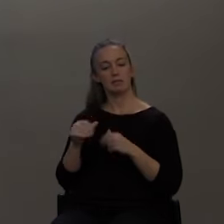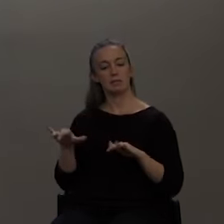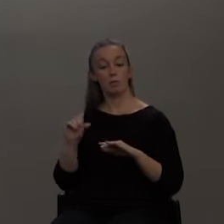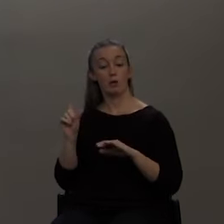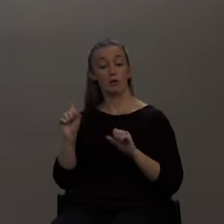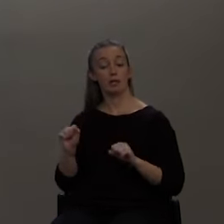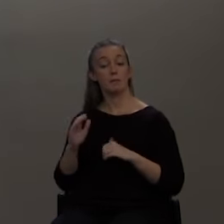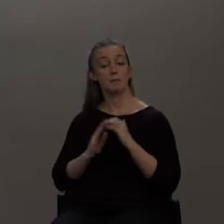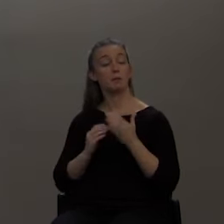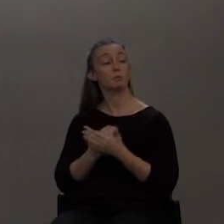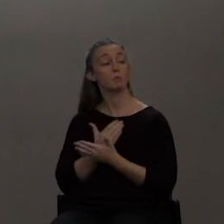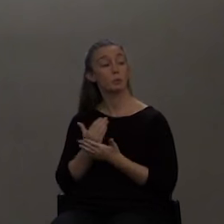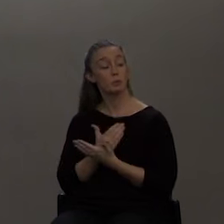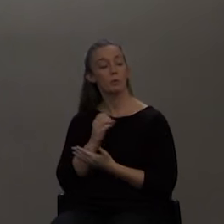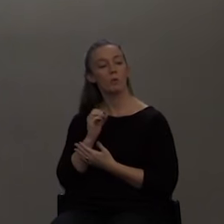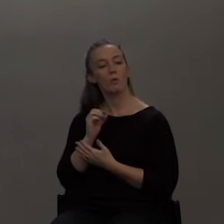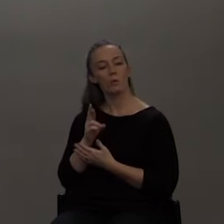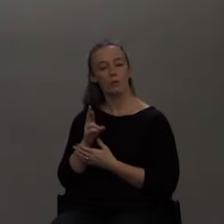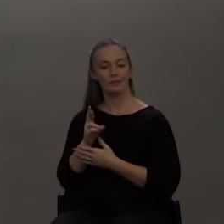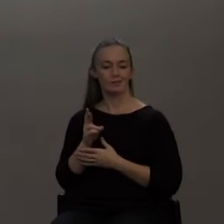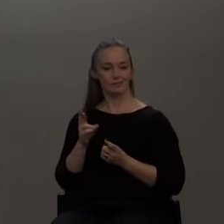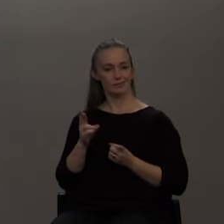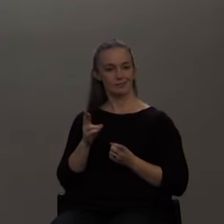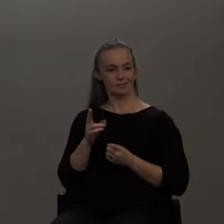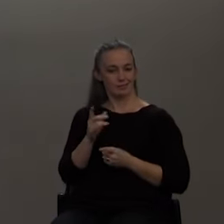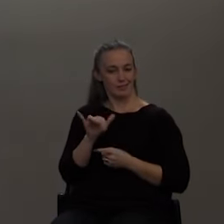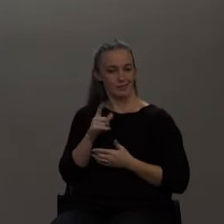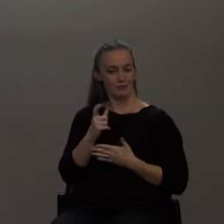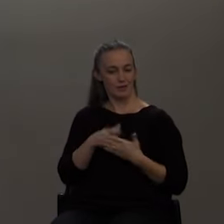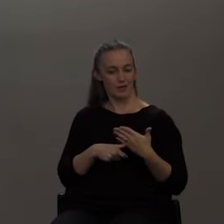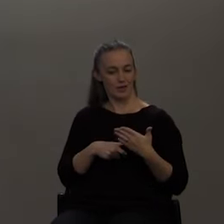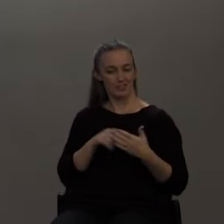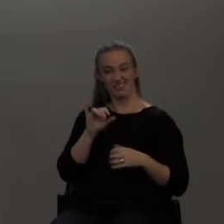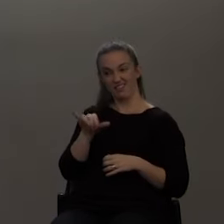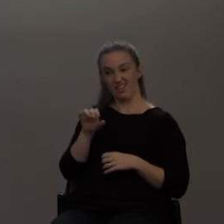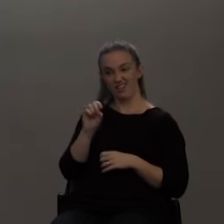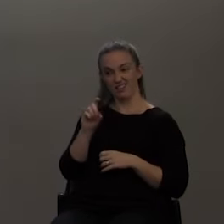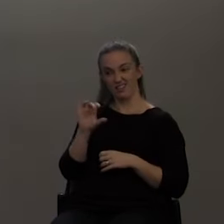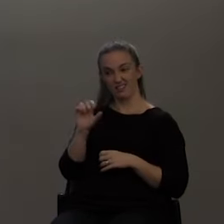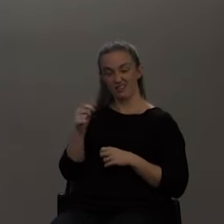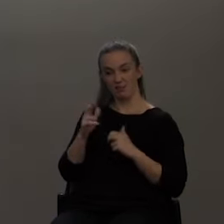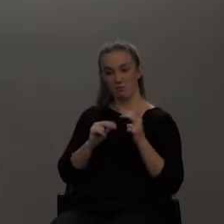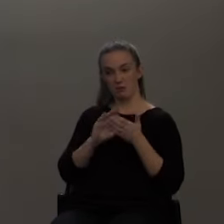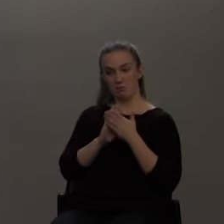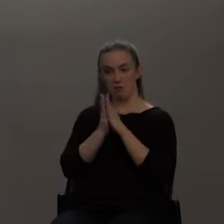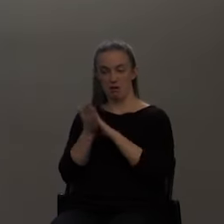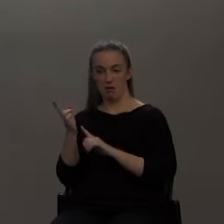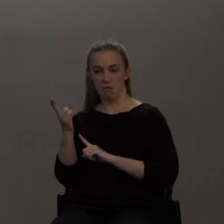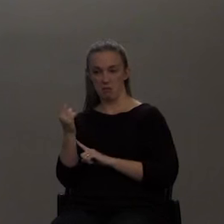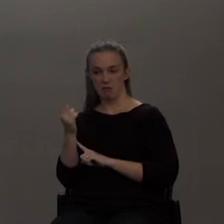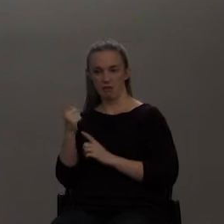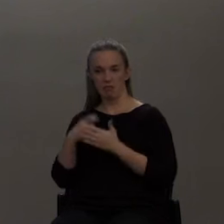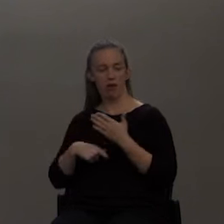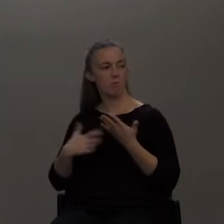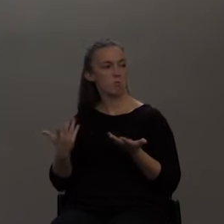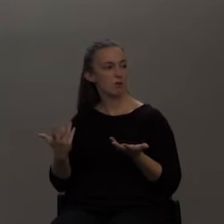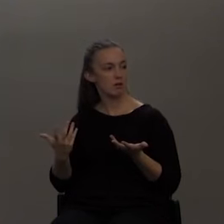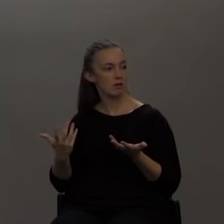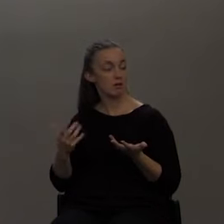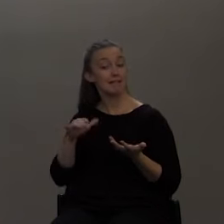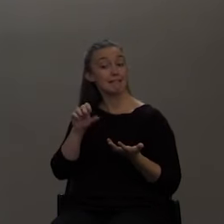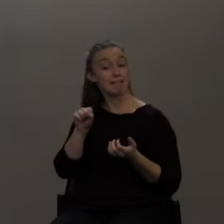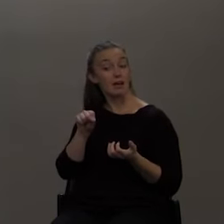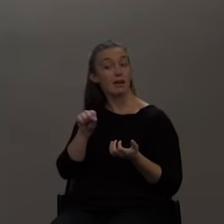build a building, or if the X factor is how much is it going to cost to turn that existing building into a hotel? Because while I think the market is